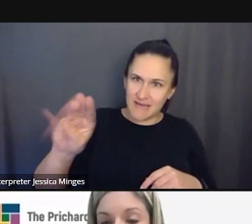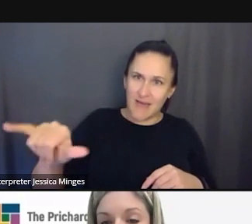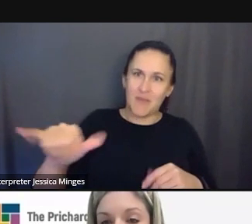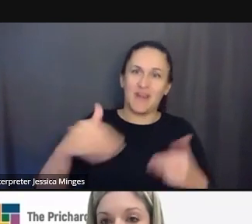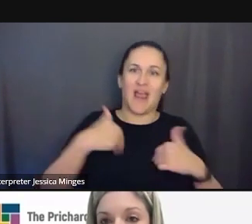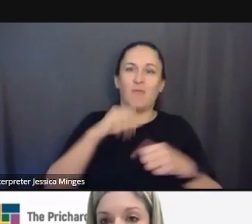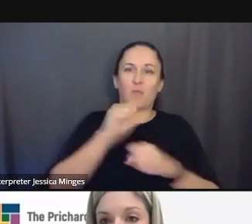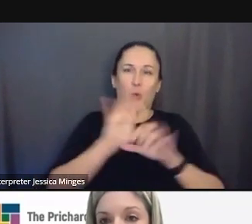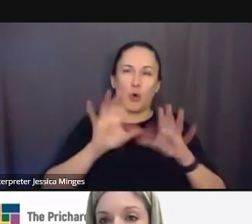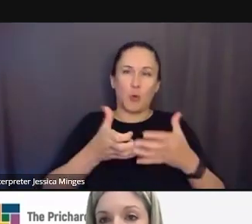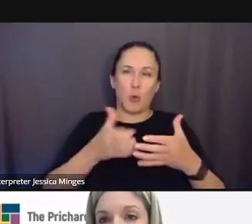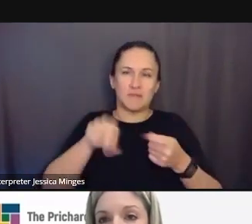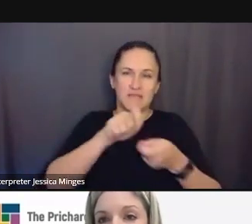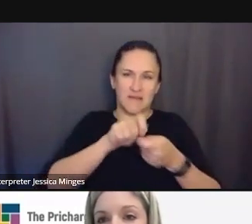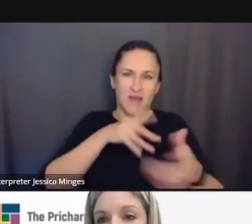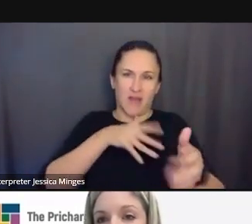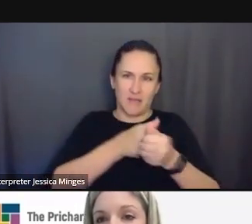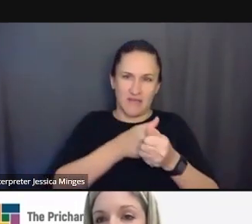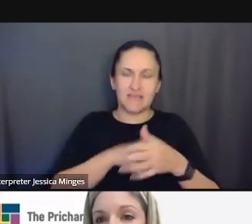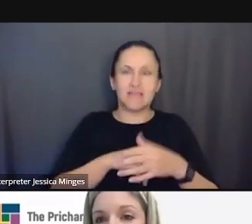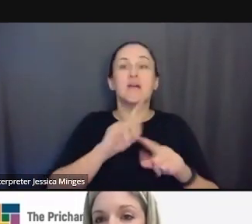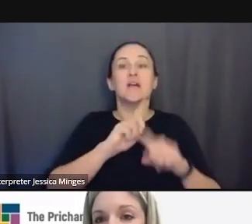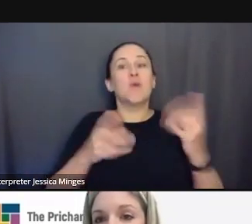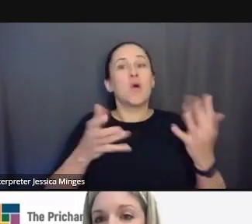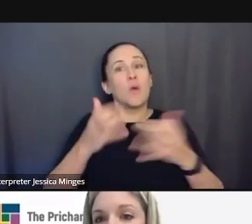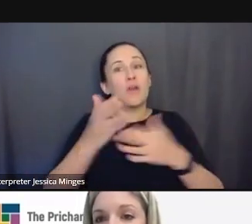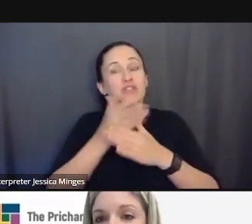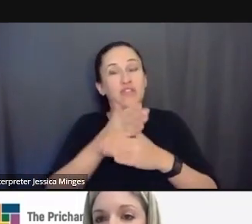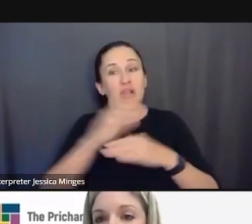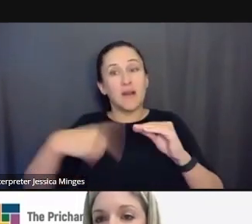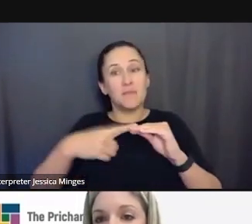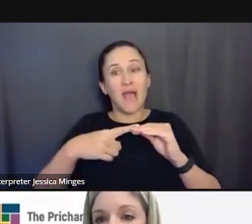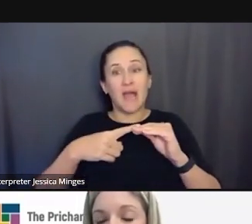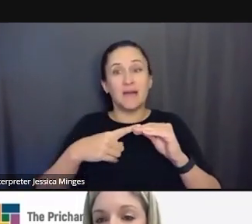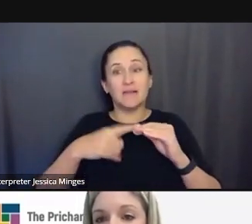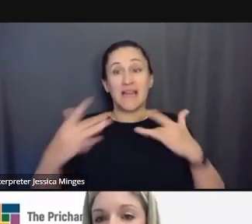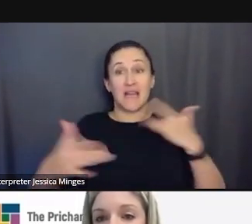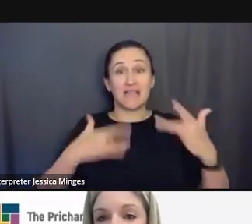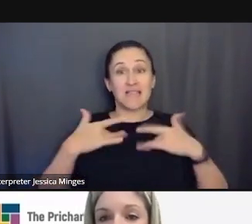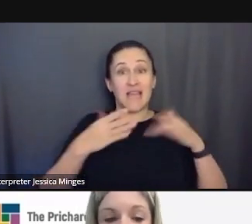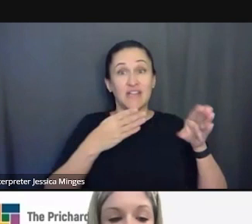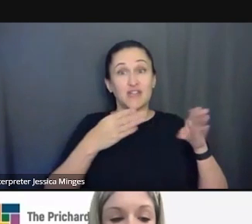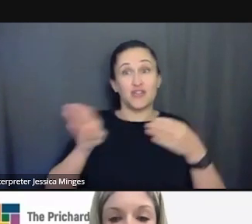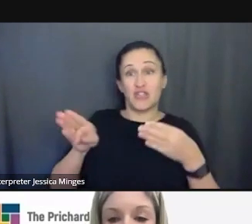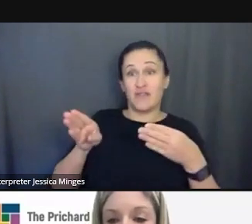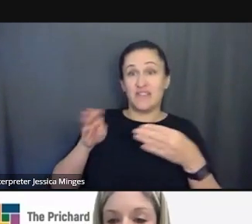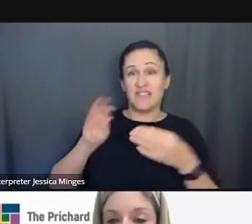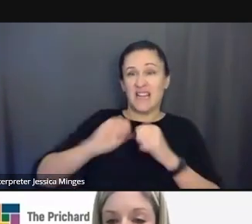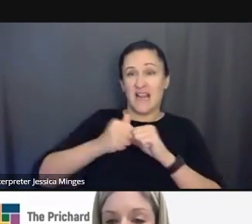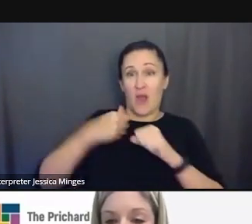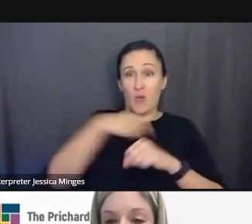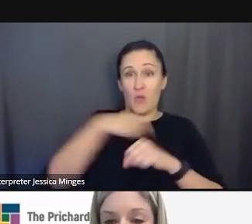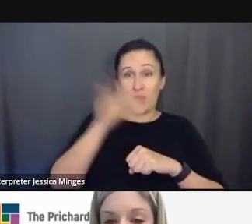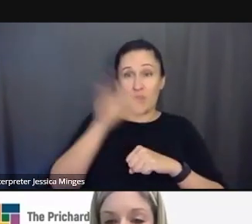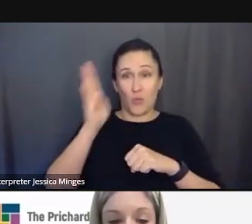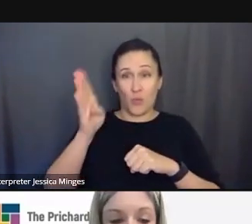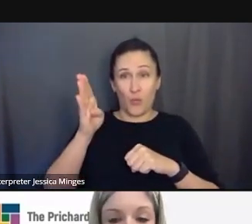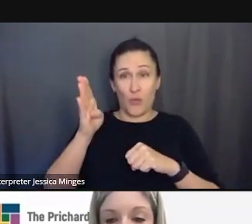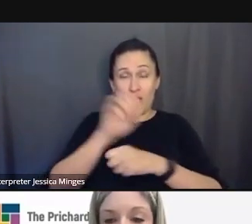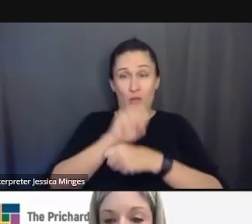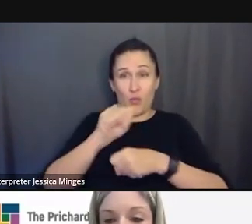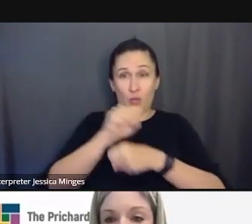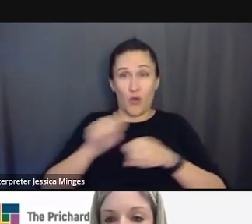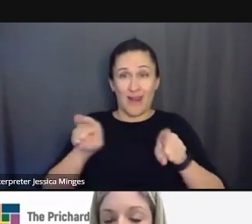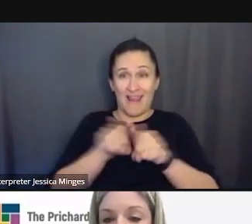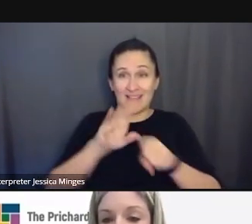specific updates. But we wanted to share about sort of an exciting shift in how we're going to be working as